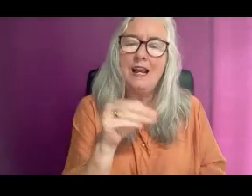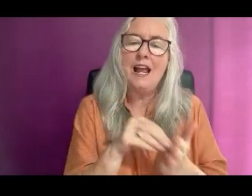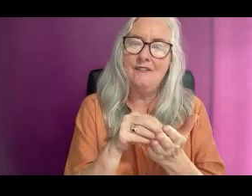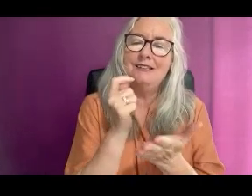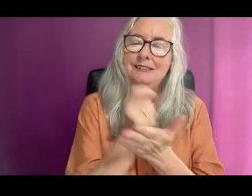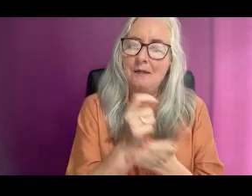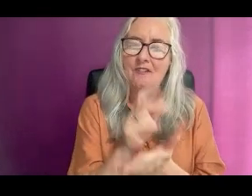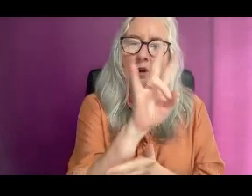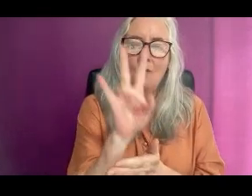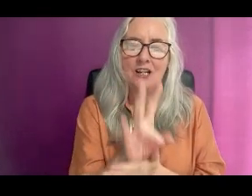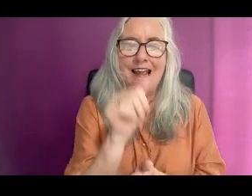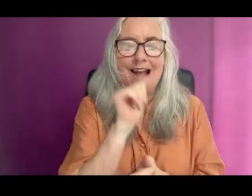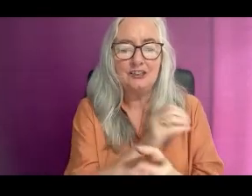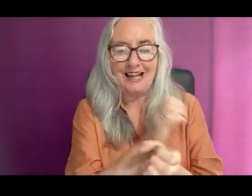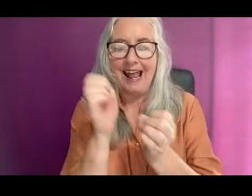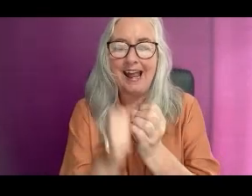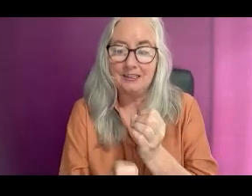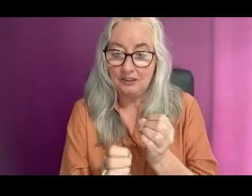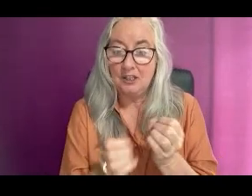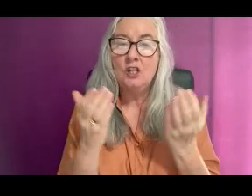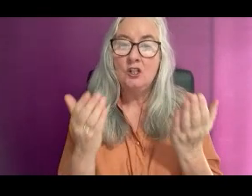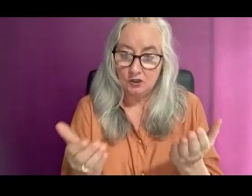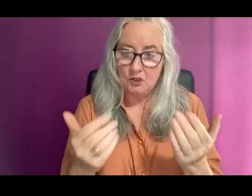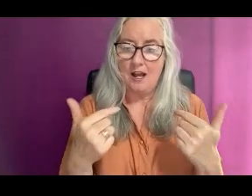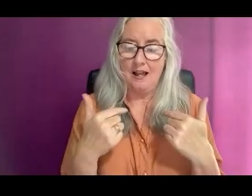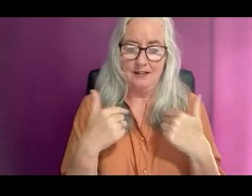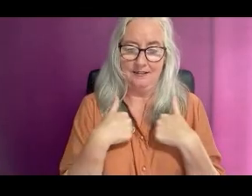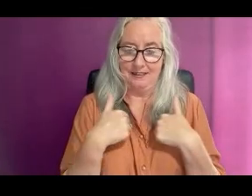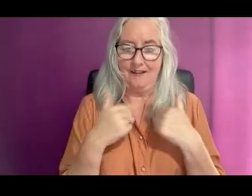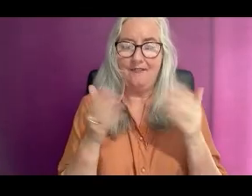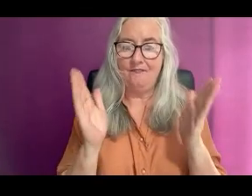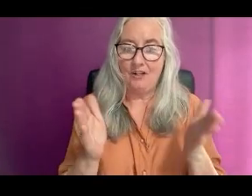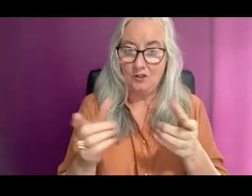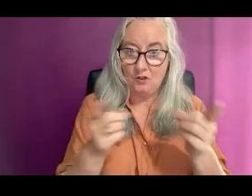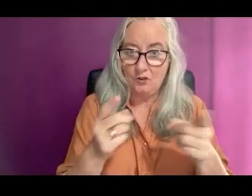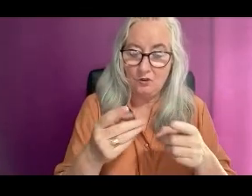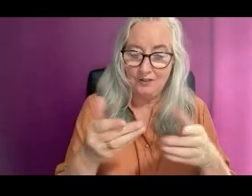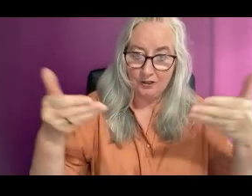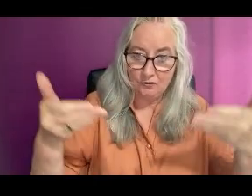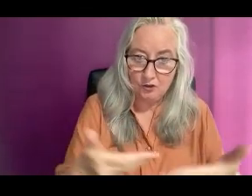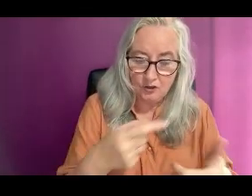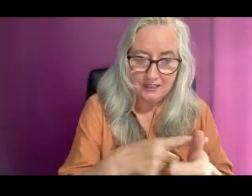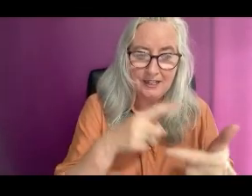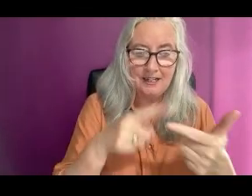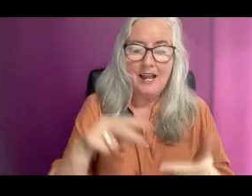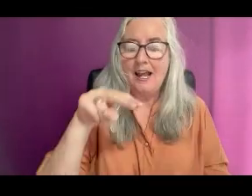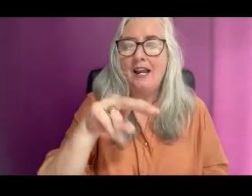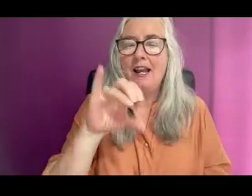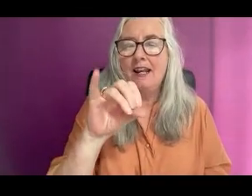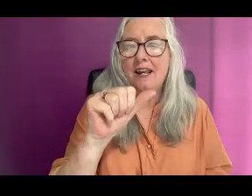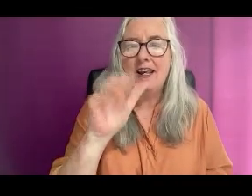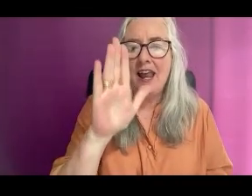the end. So in terms of speakers, so I will be doing the introduction, then Niall Lane from the Department of